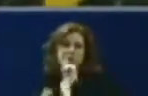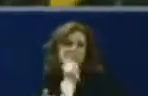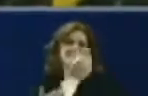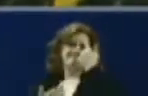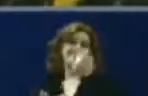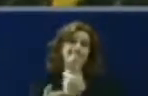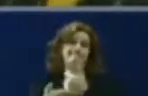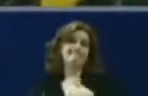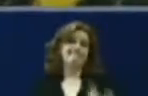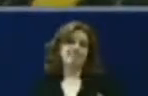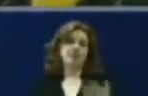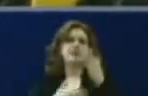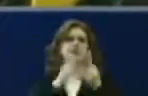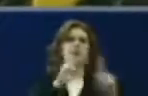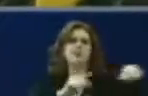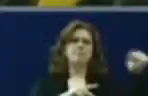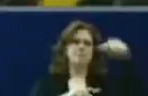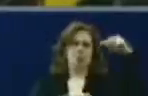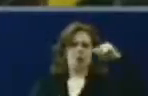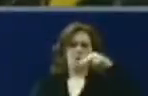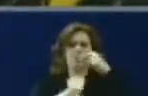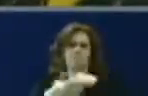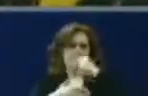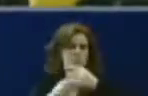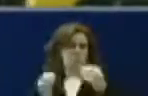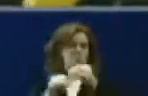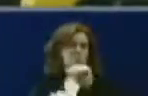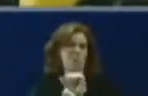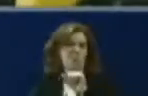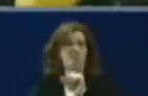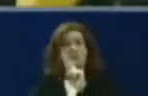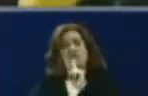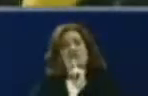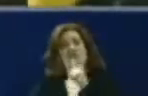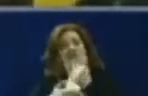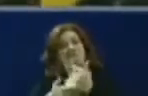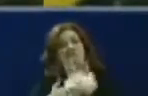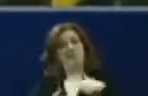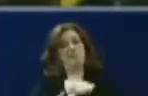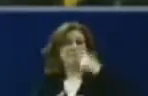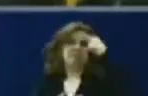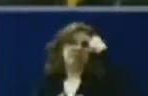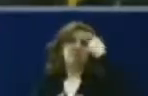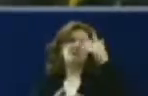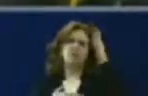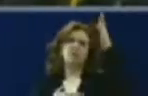this program as more work, but it really helped us think about our future.